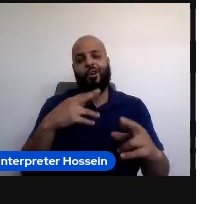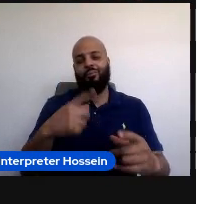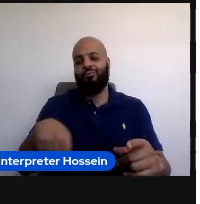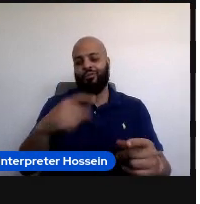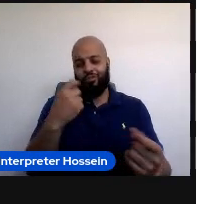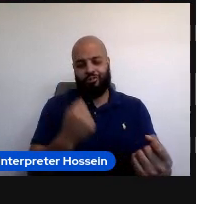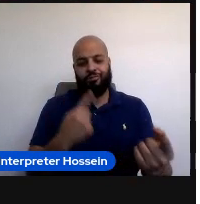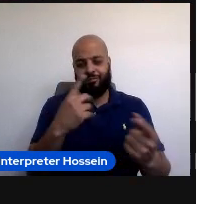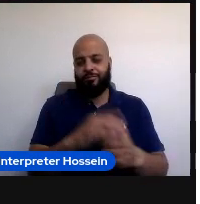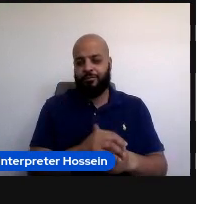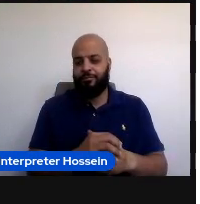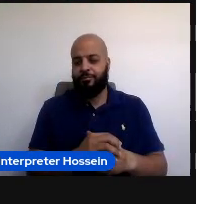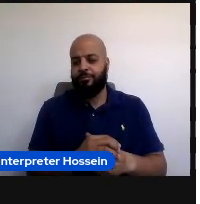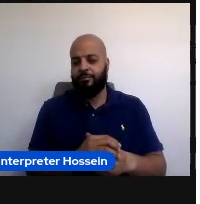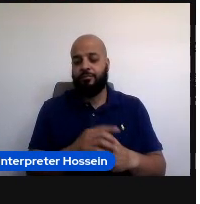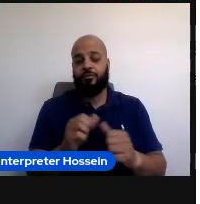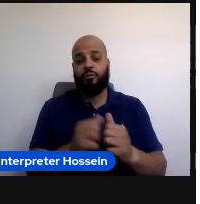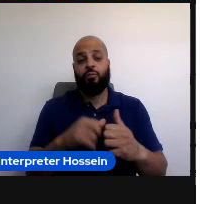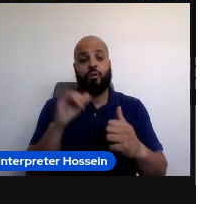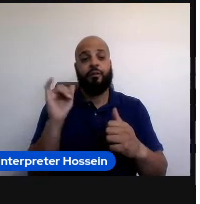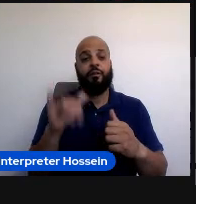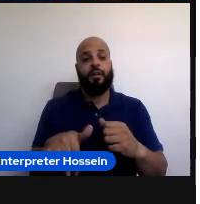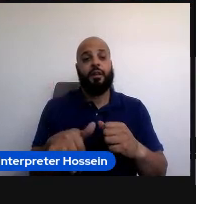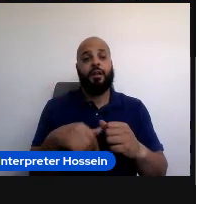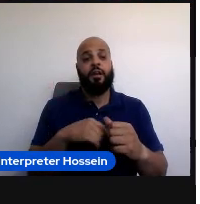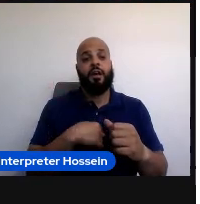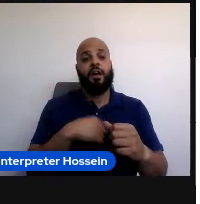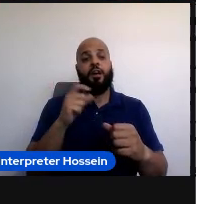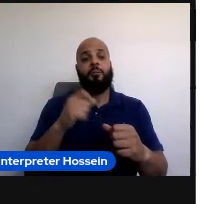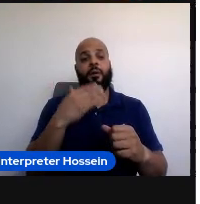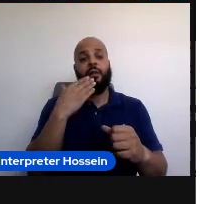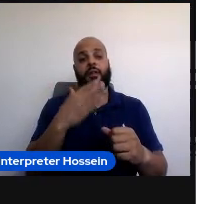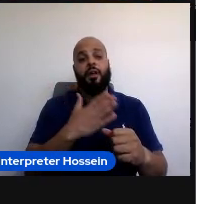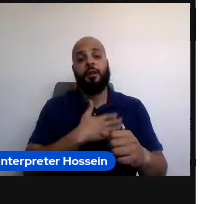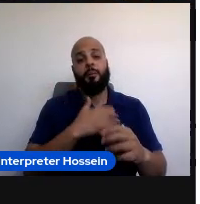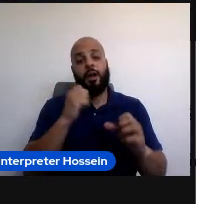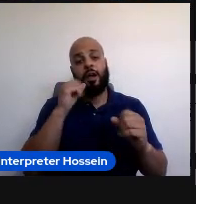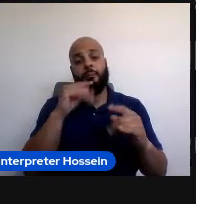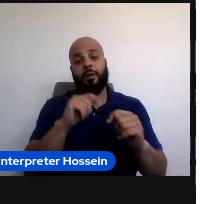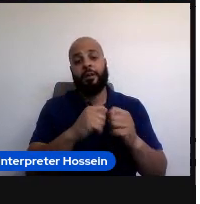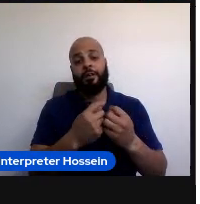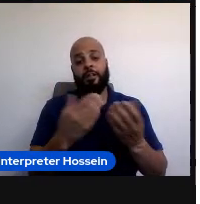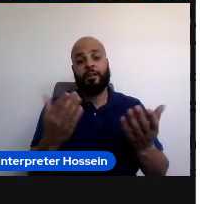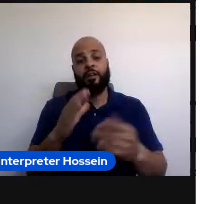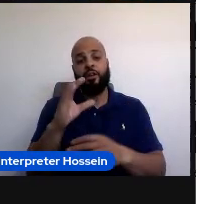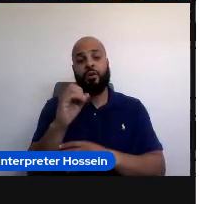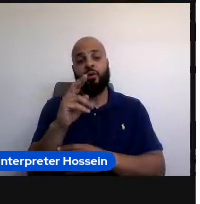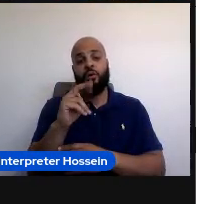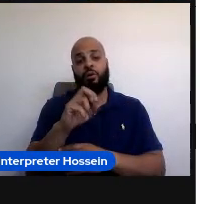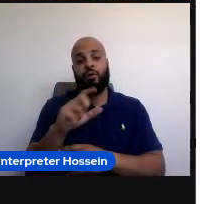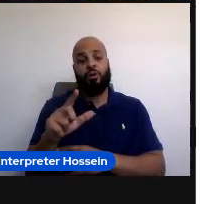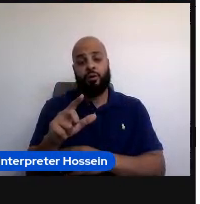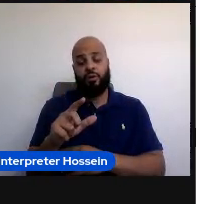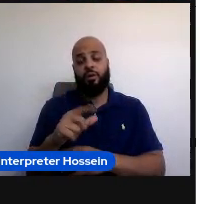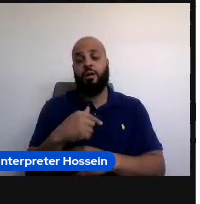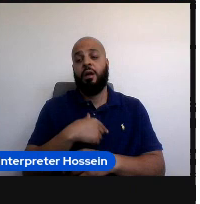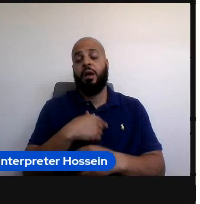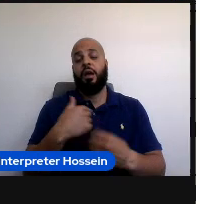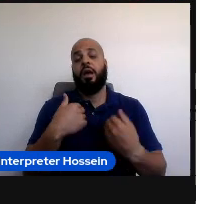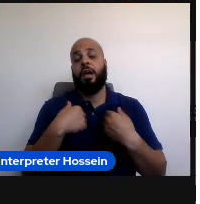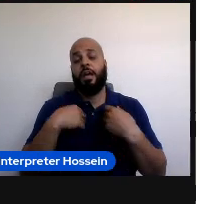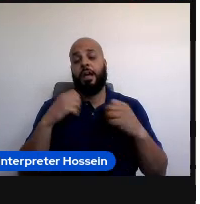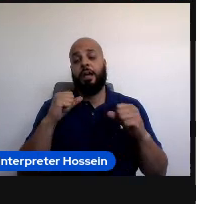Okay. Now, with that, I have to thank my amazing team here at Cornell. I've had an